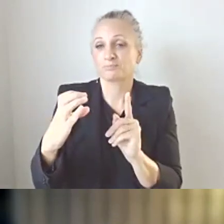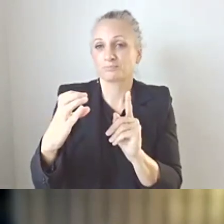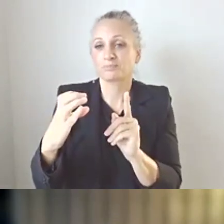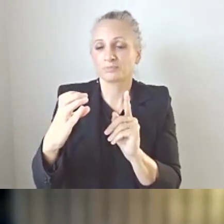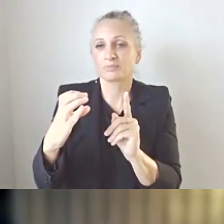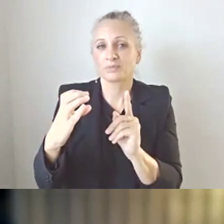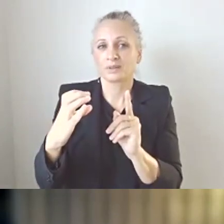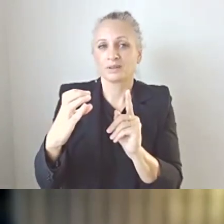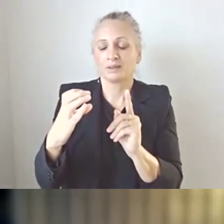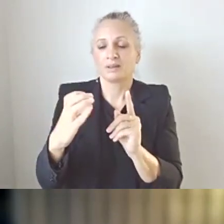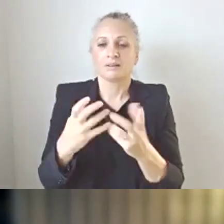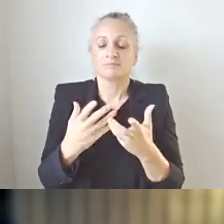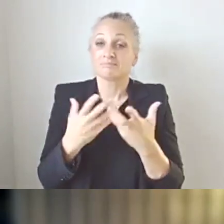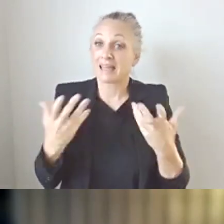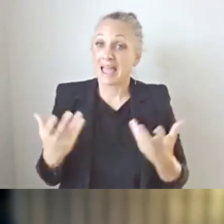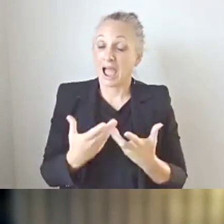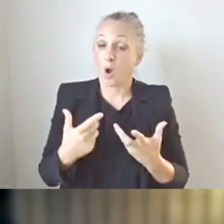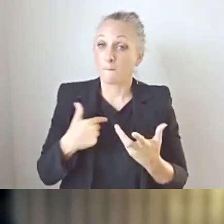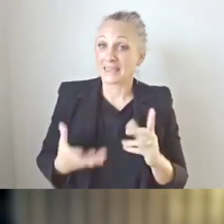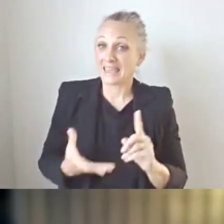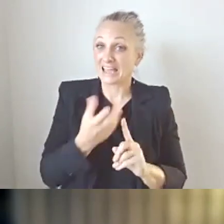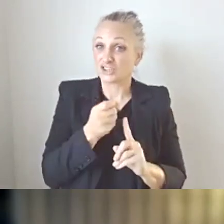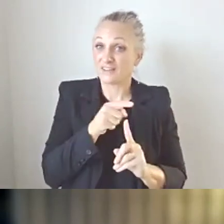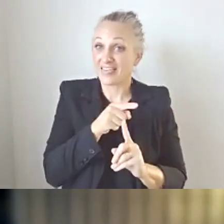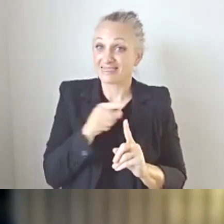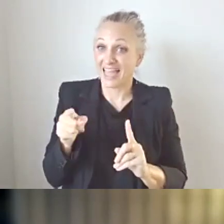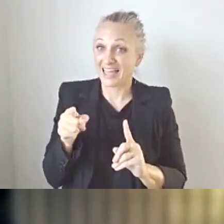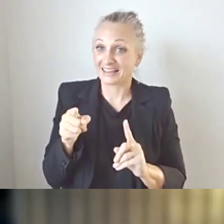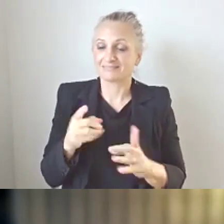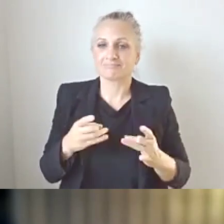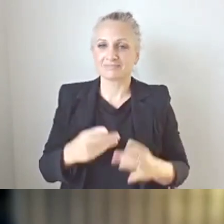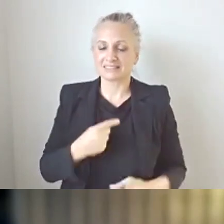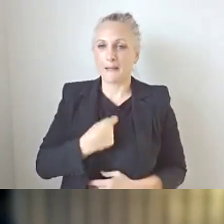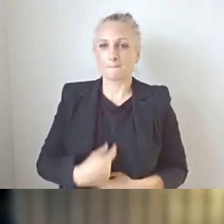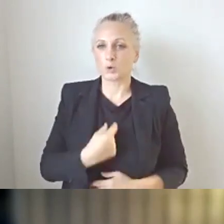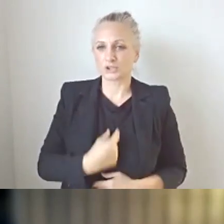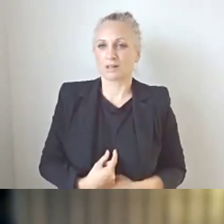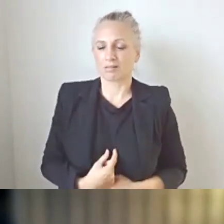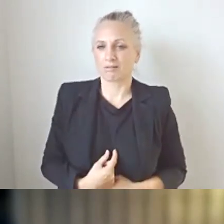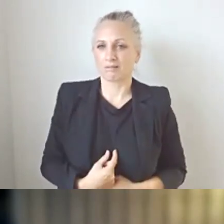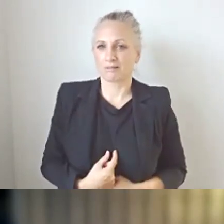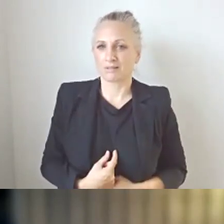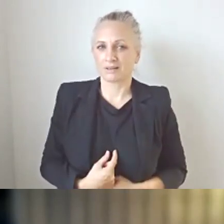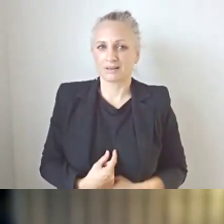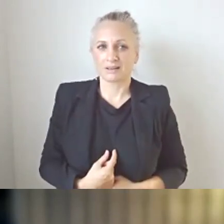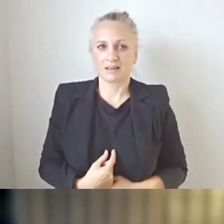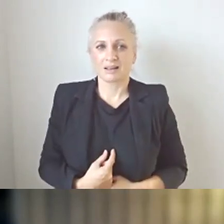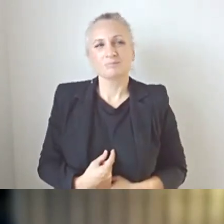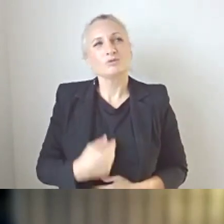the way that I've done it is really on a personal basis, not necessarily on a one-to-one basis,